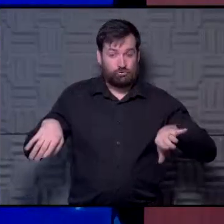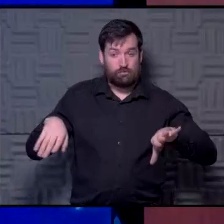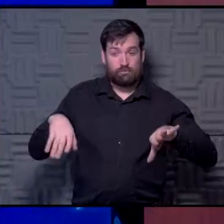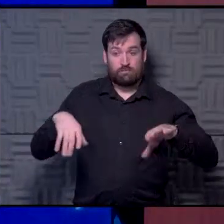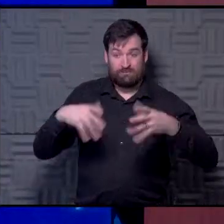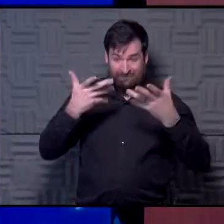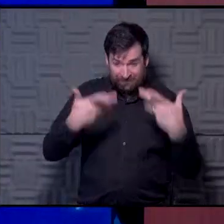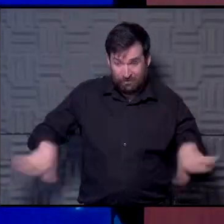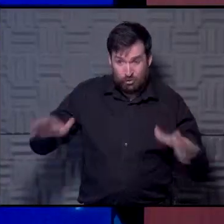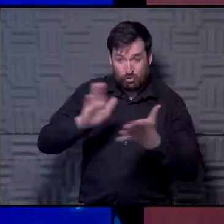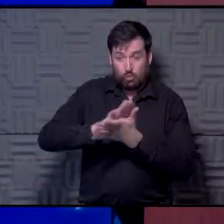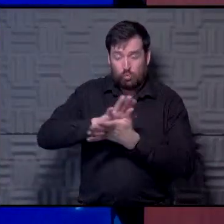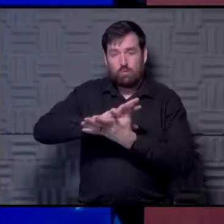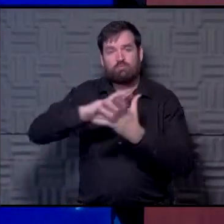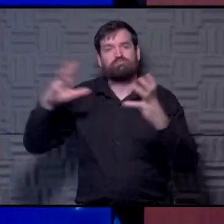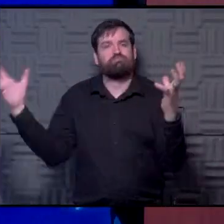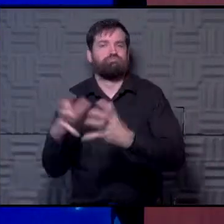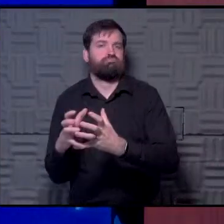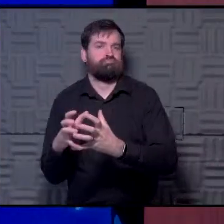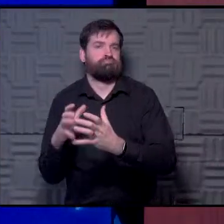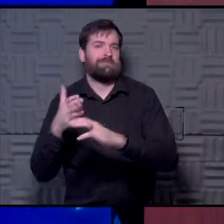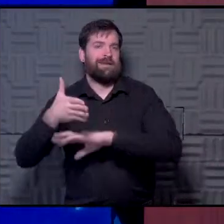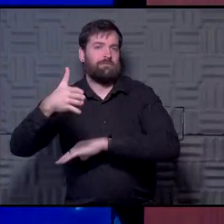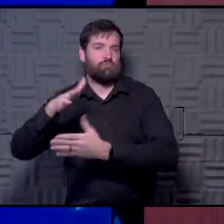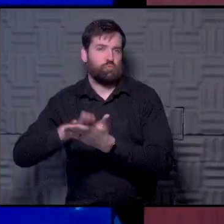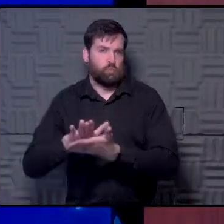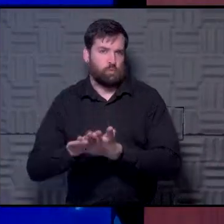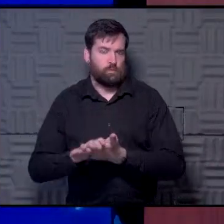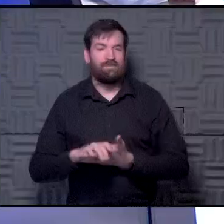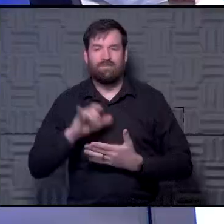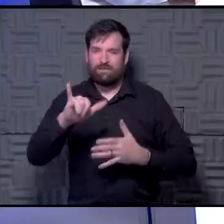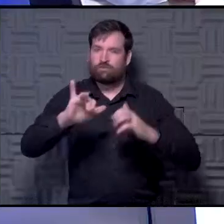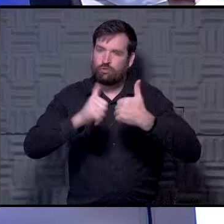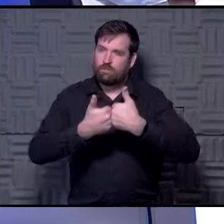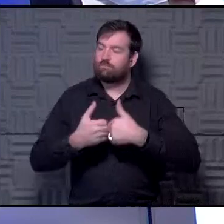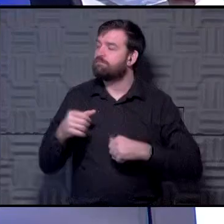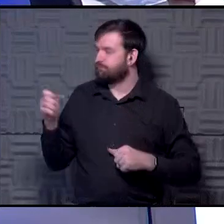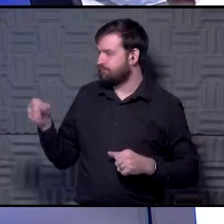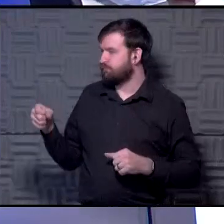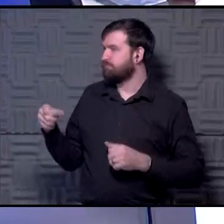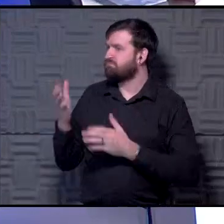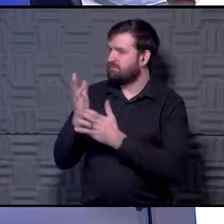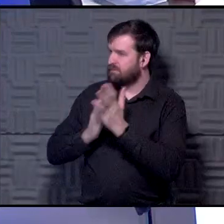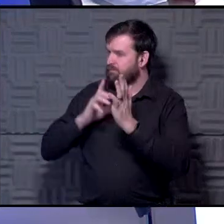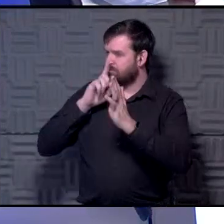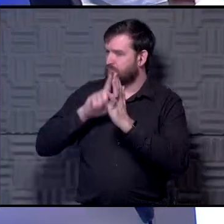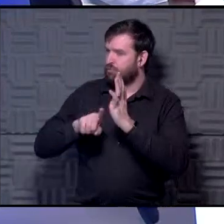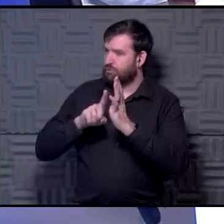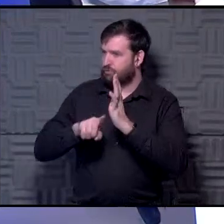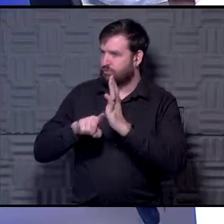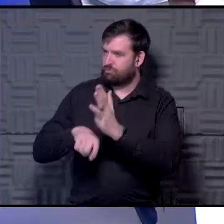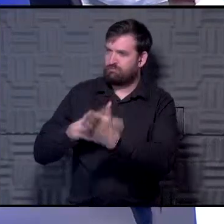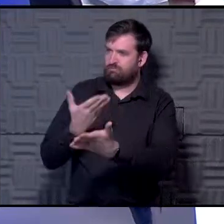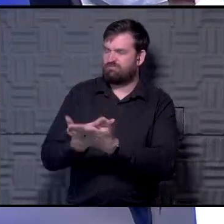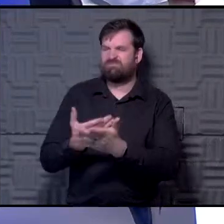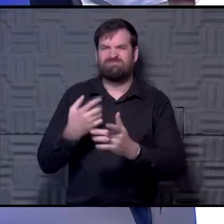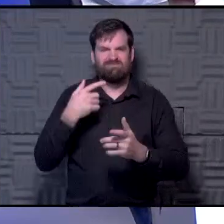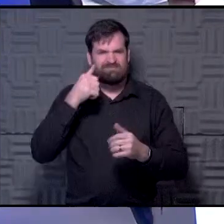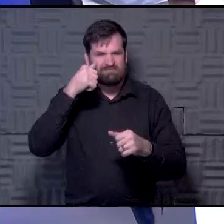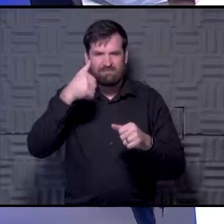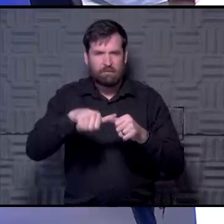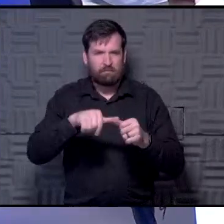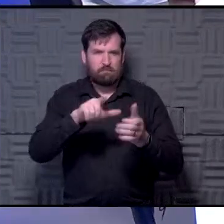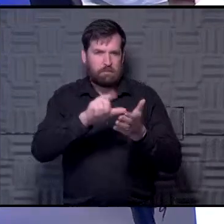and congregate after school. I think that's what the challenge is going to be, Hawk. Yeah, and I think there is some research behind that, and I can't remember if it was published in